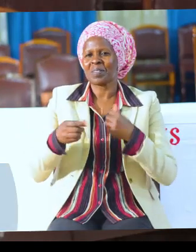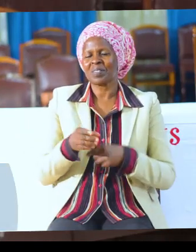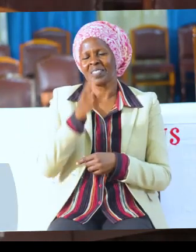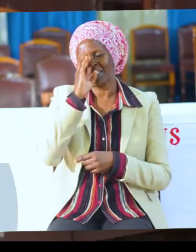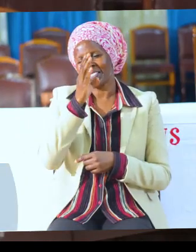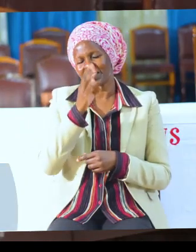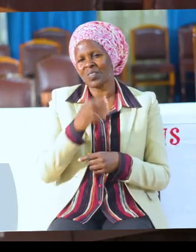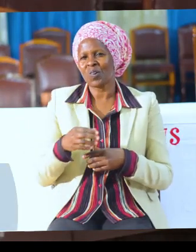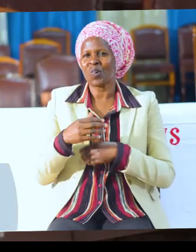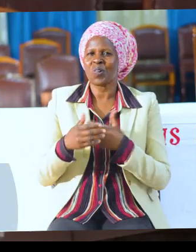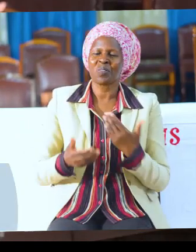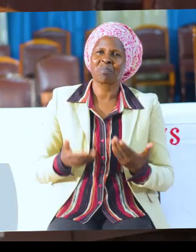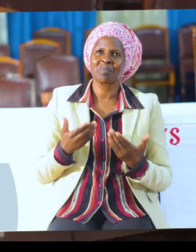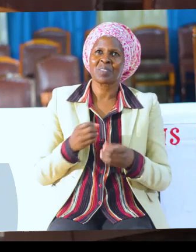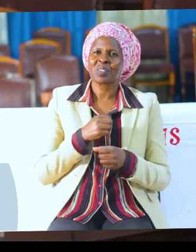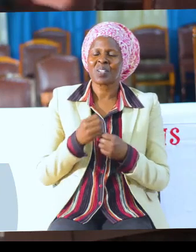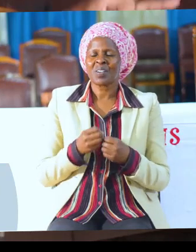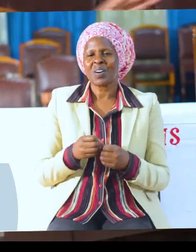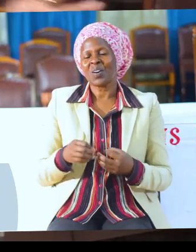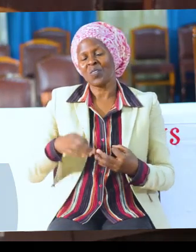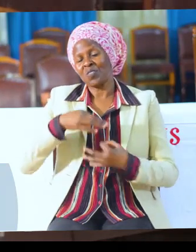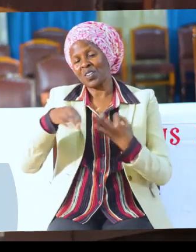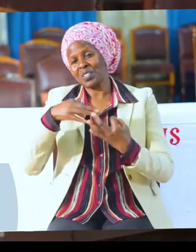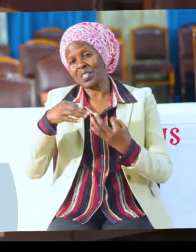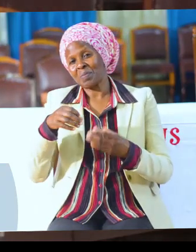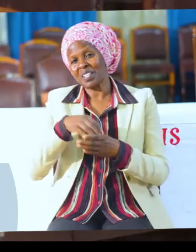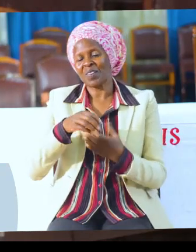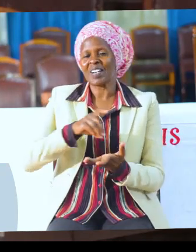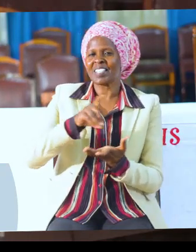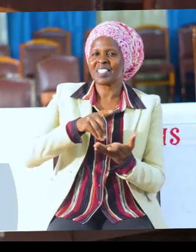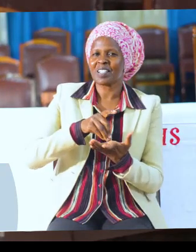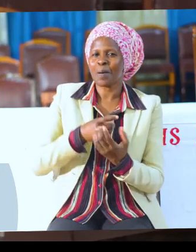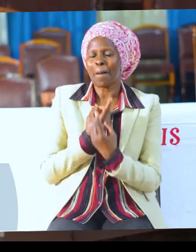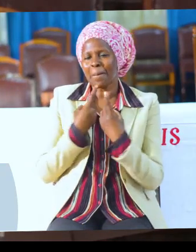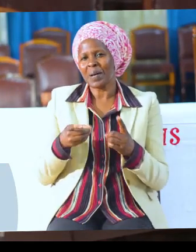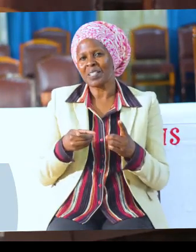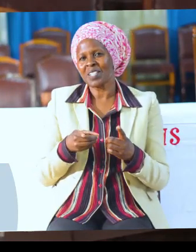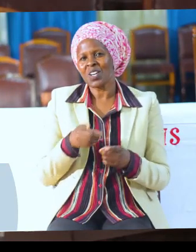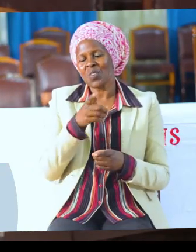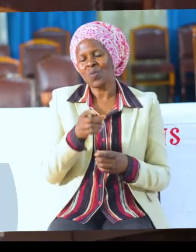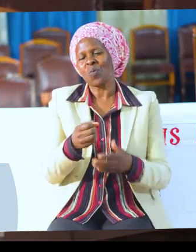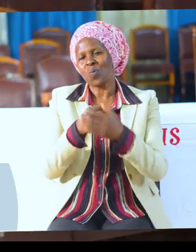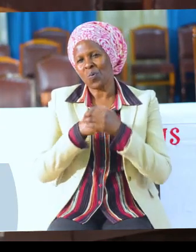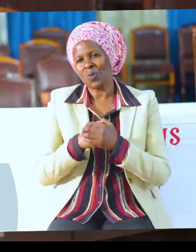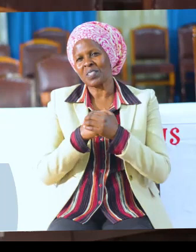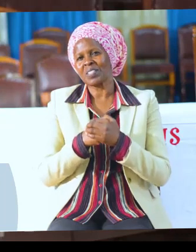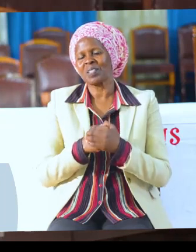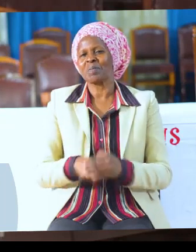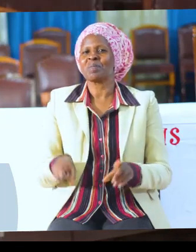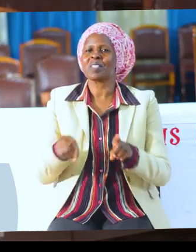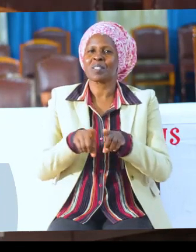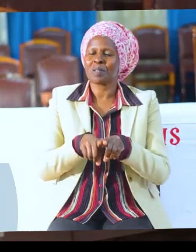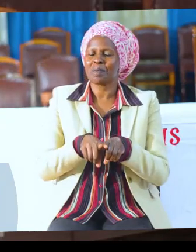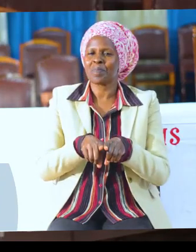know, during the week, maybe meeting with our district out there, but we can still be able to worship the Lord. We are